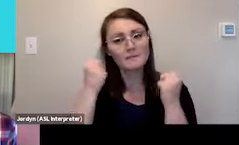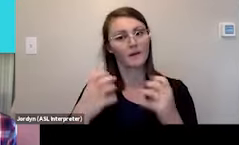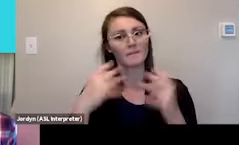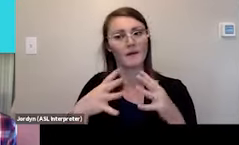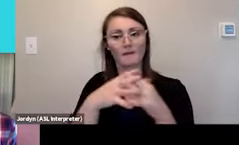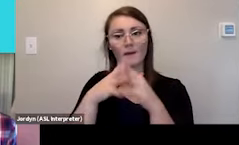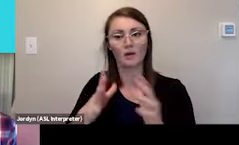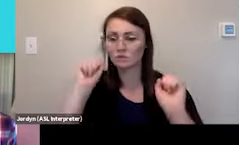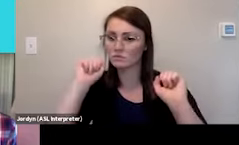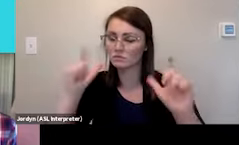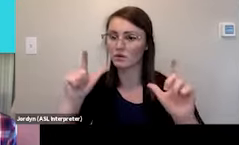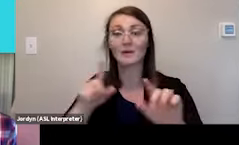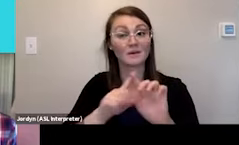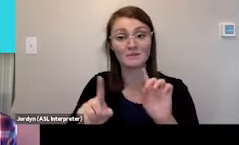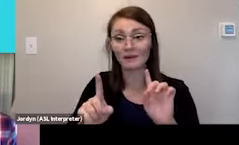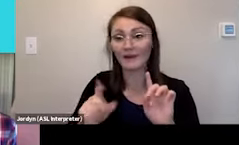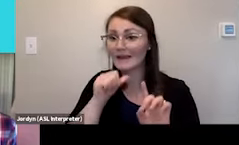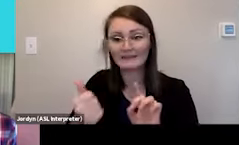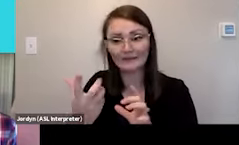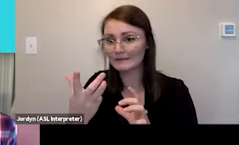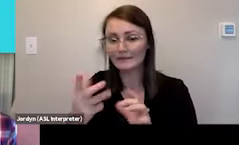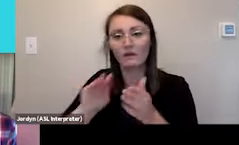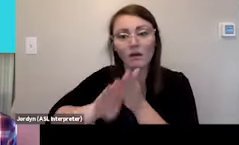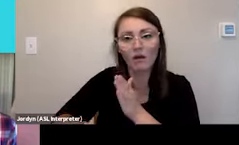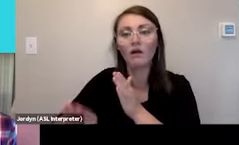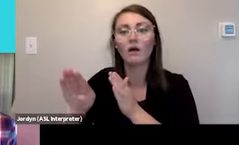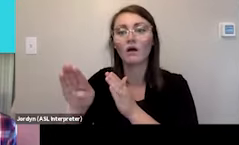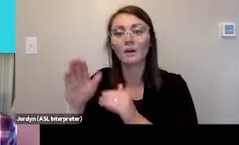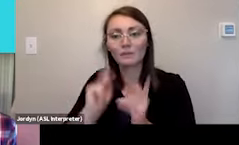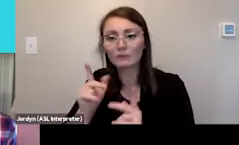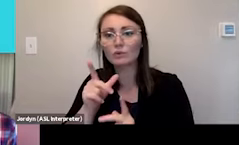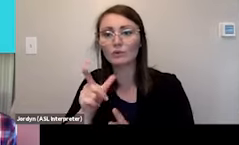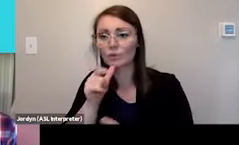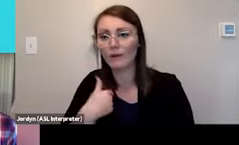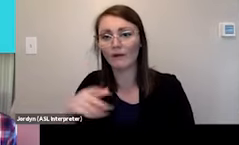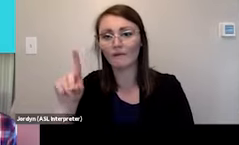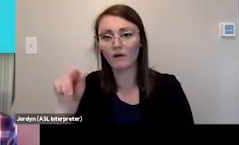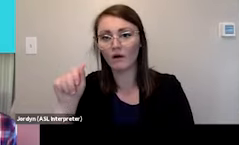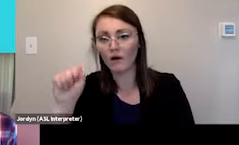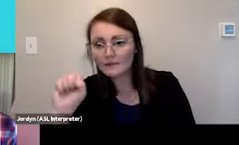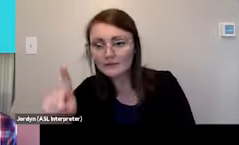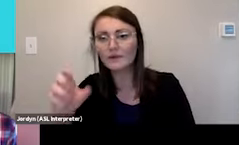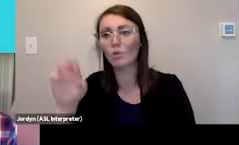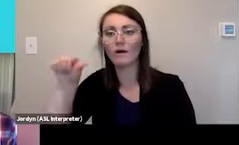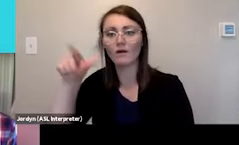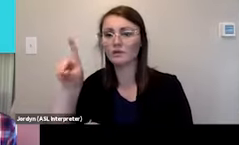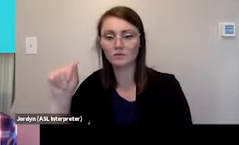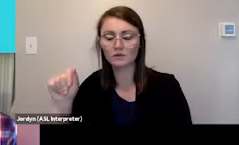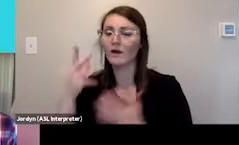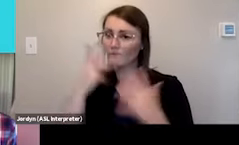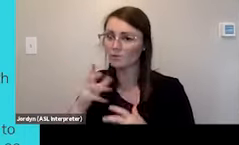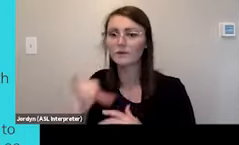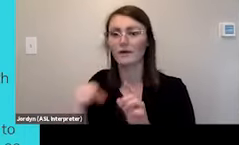and it does not exclude those with autism and other disabilities. It's far often the target just becomes bigger, and that needs